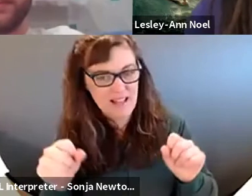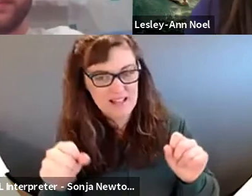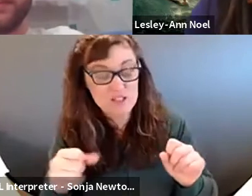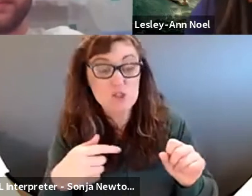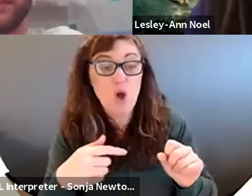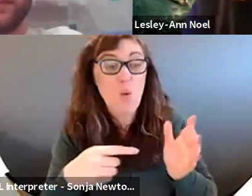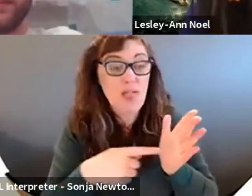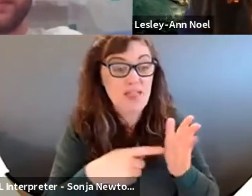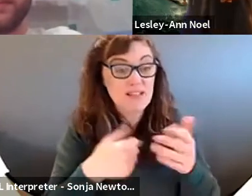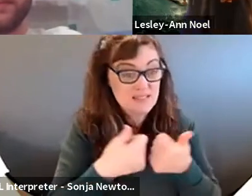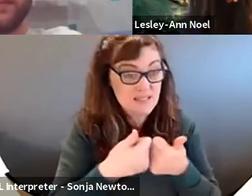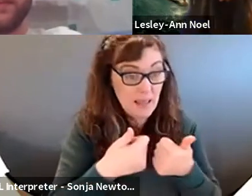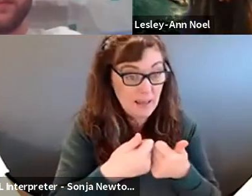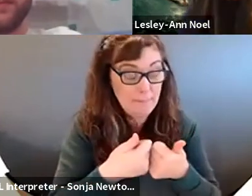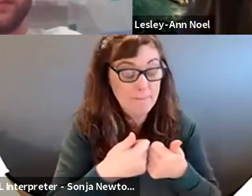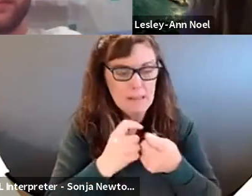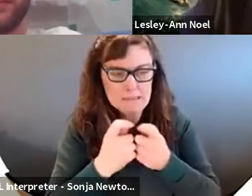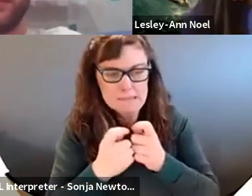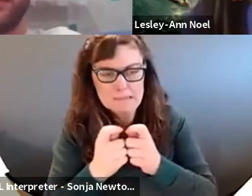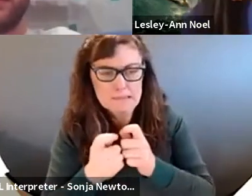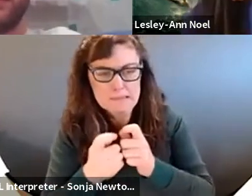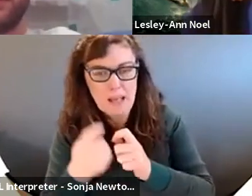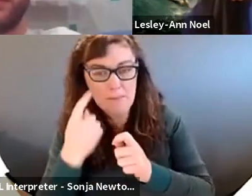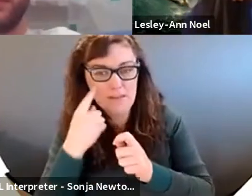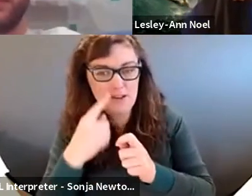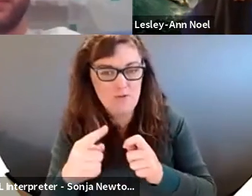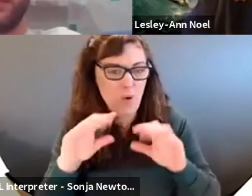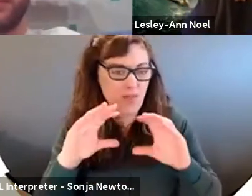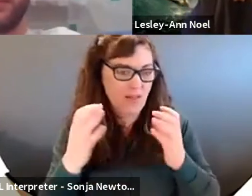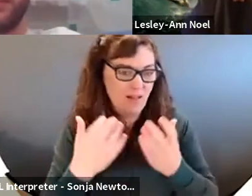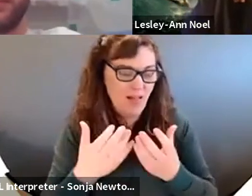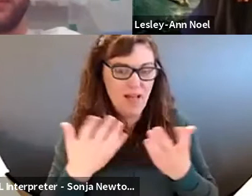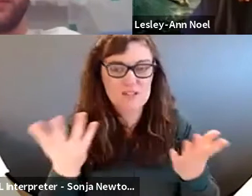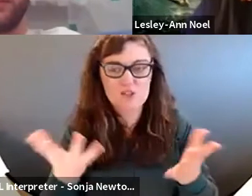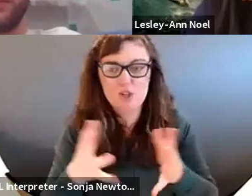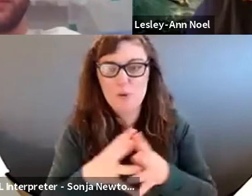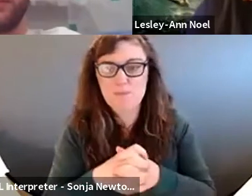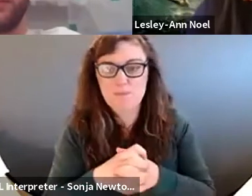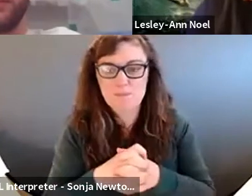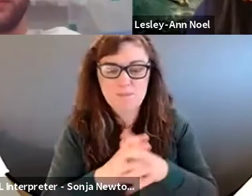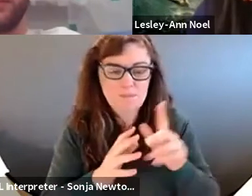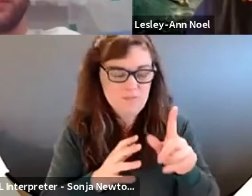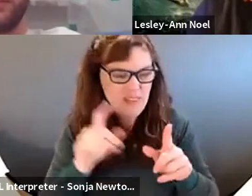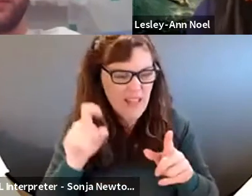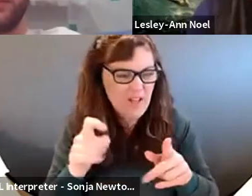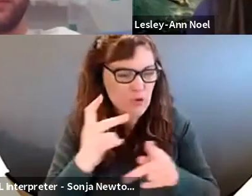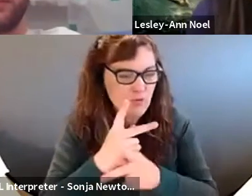adapted this game for my class, and it was along with themes of climate fiction. So if you bear with me, I have to figure out how